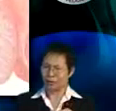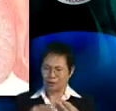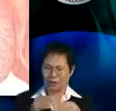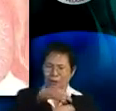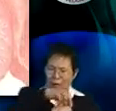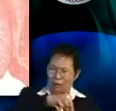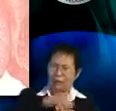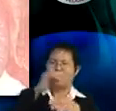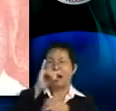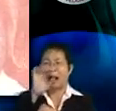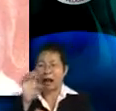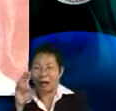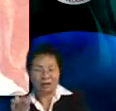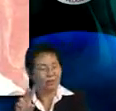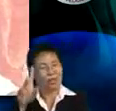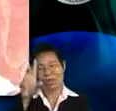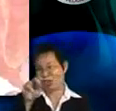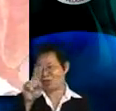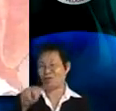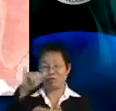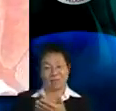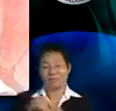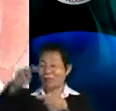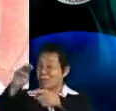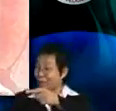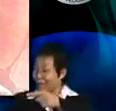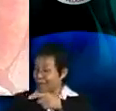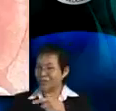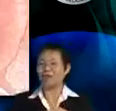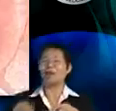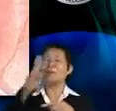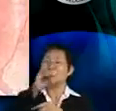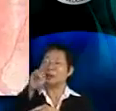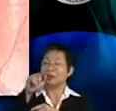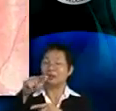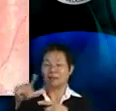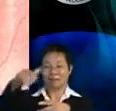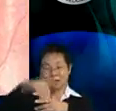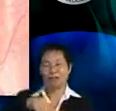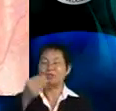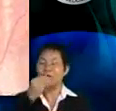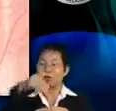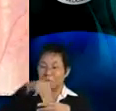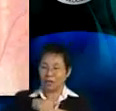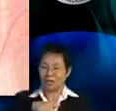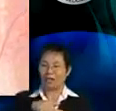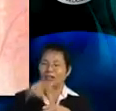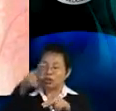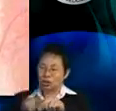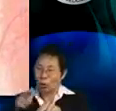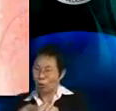like iron? No, those are metals. Minerals in food are in the form of